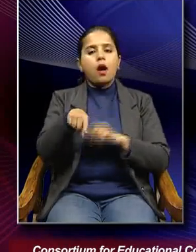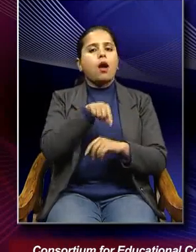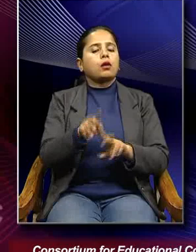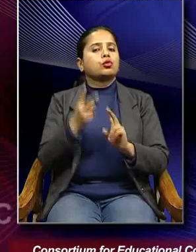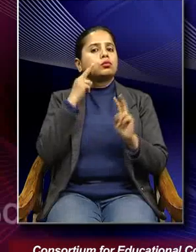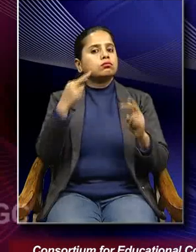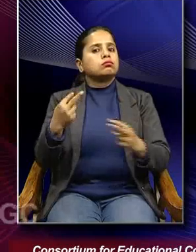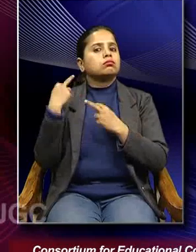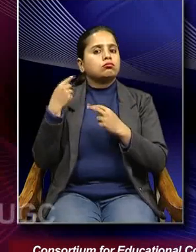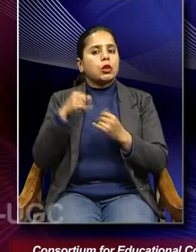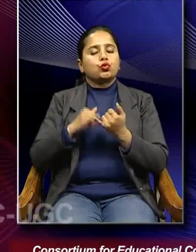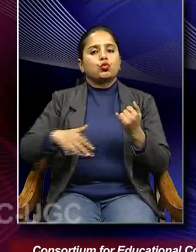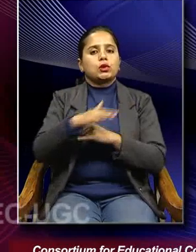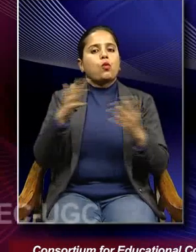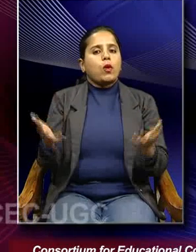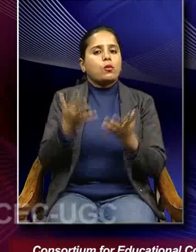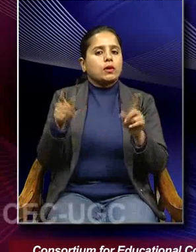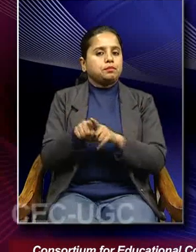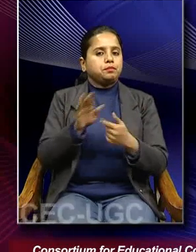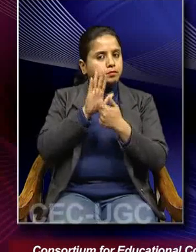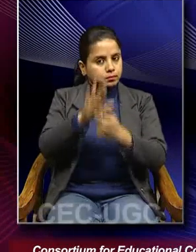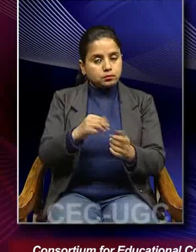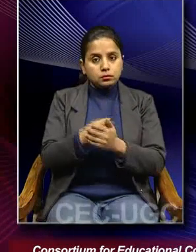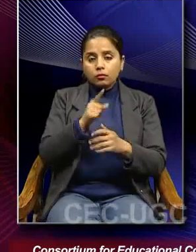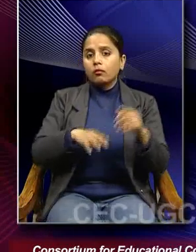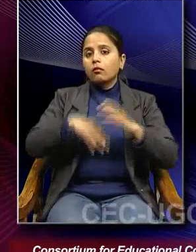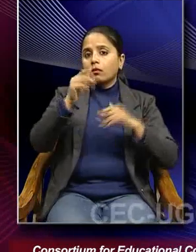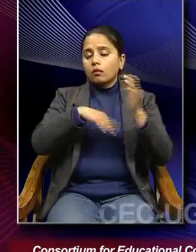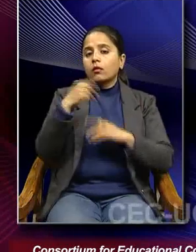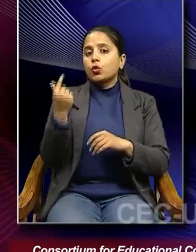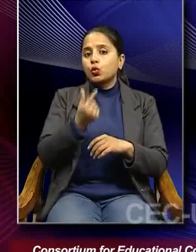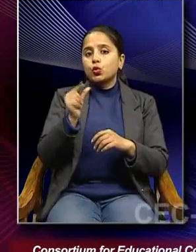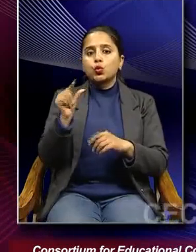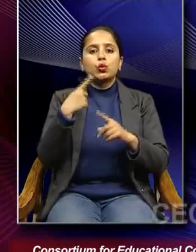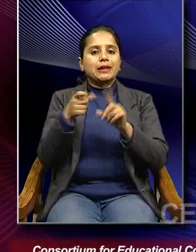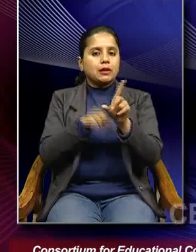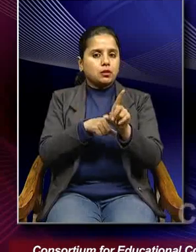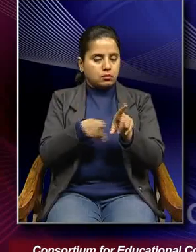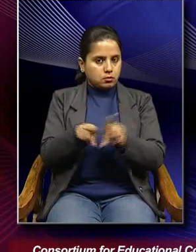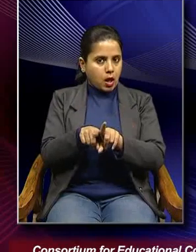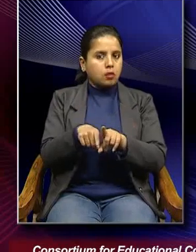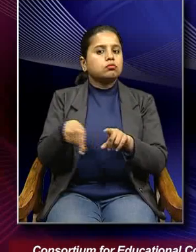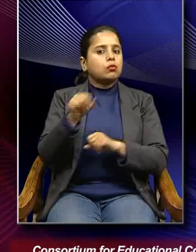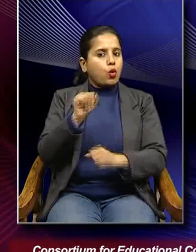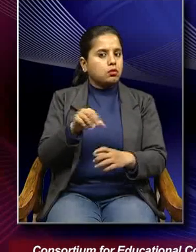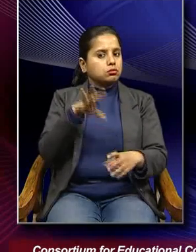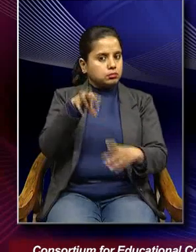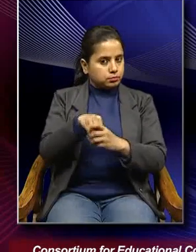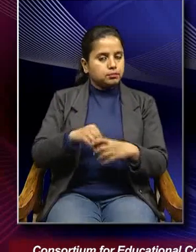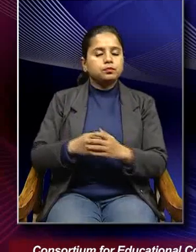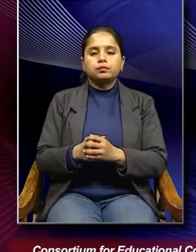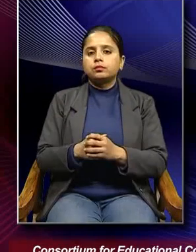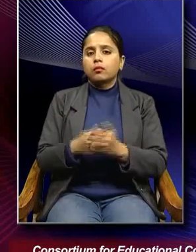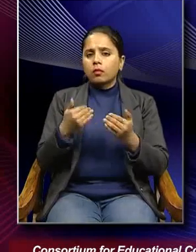of social welfares, which are constructed using the utilities in turn. Now,